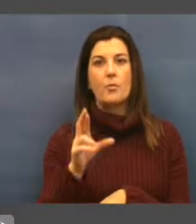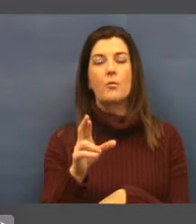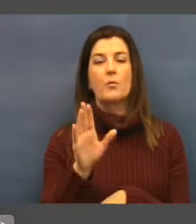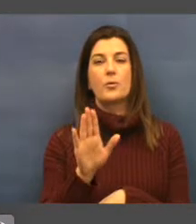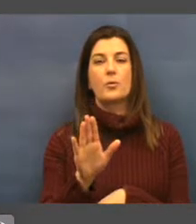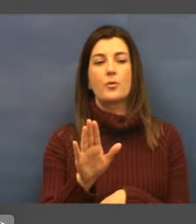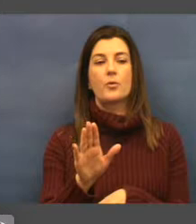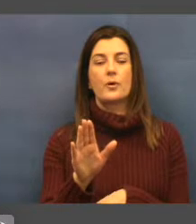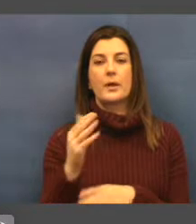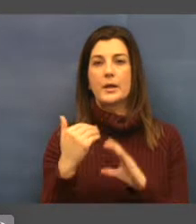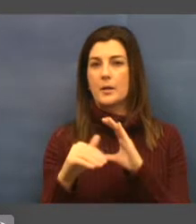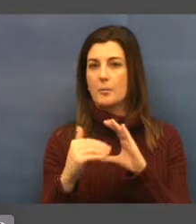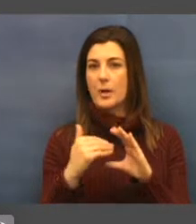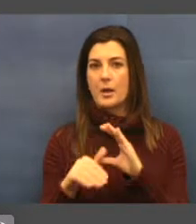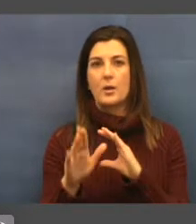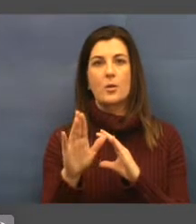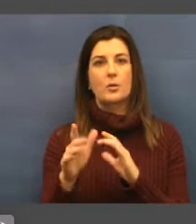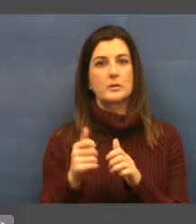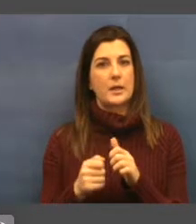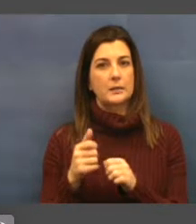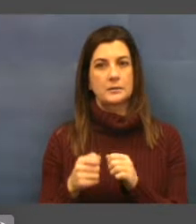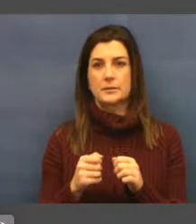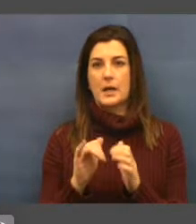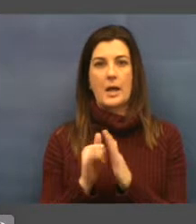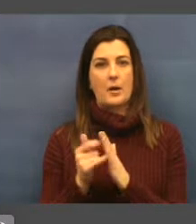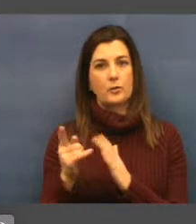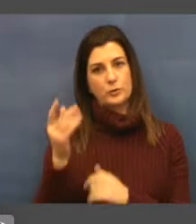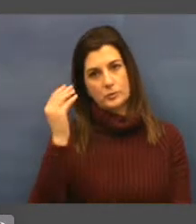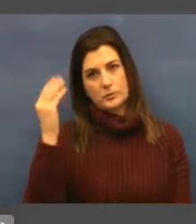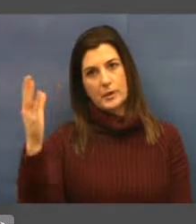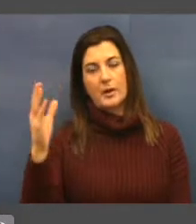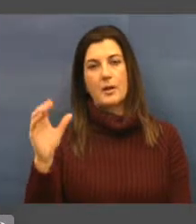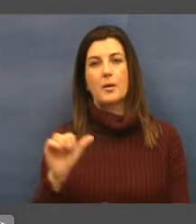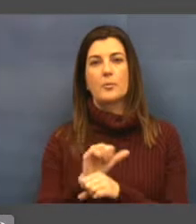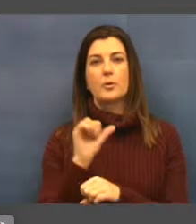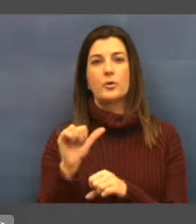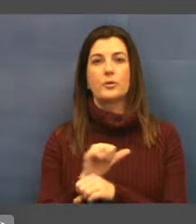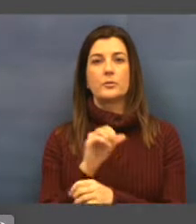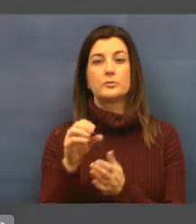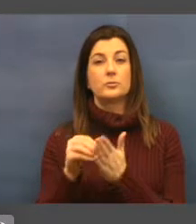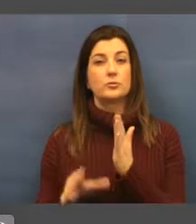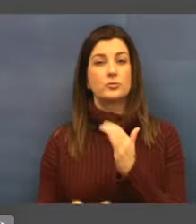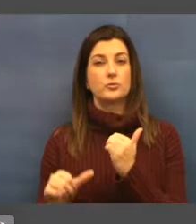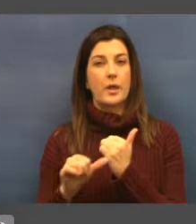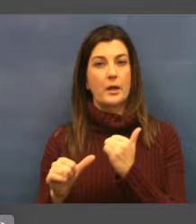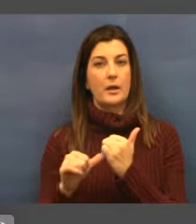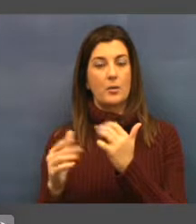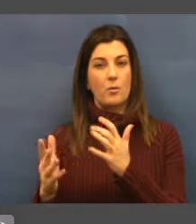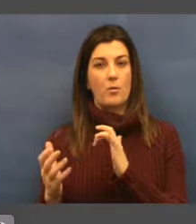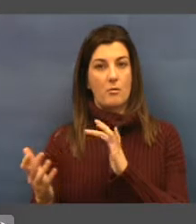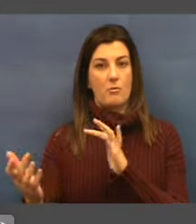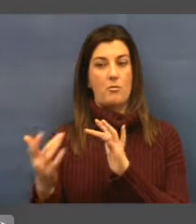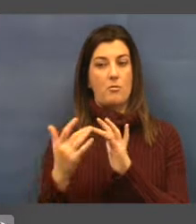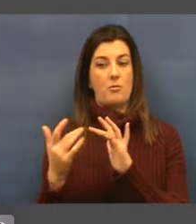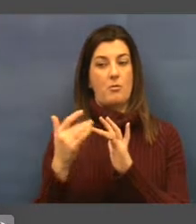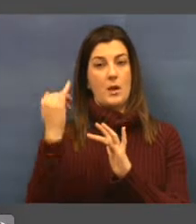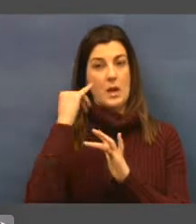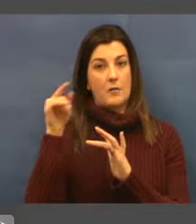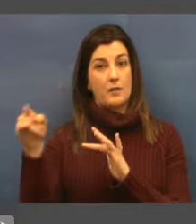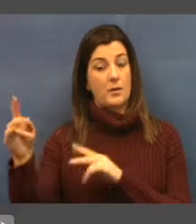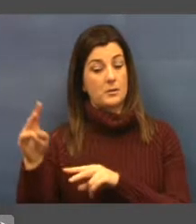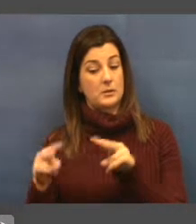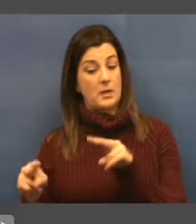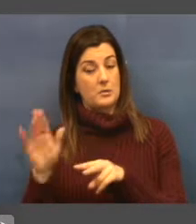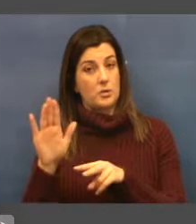your email or your text messages, however you told Alberta Student Aid you wanted to be contacted, because if they are assessing